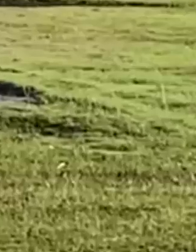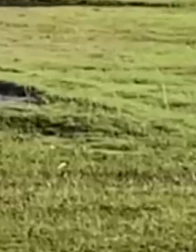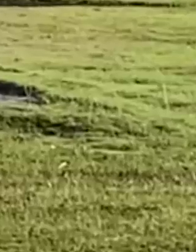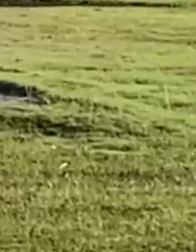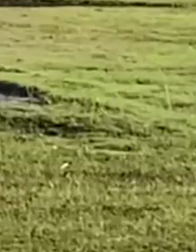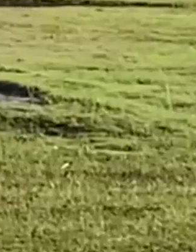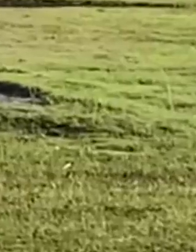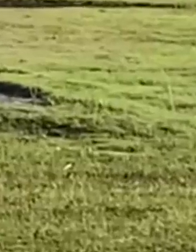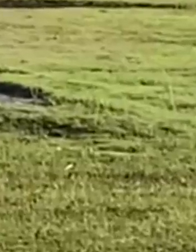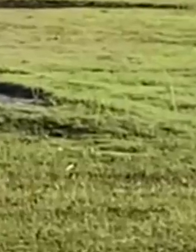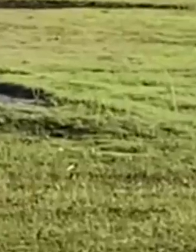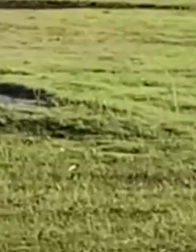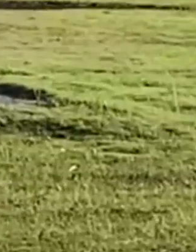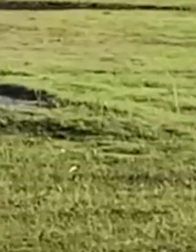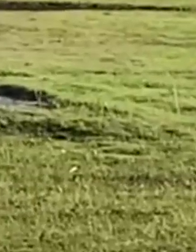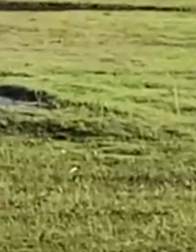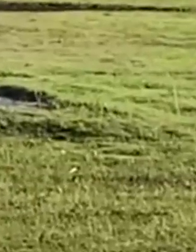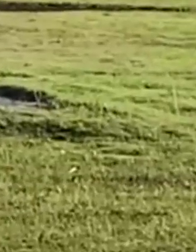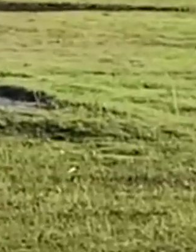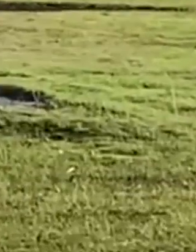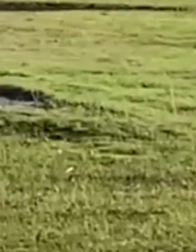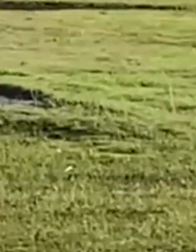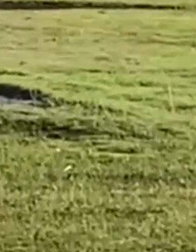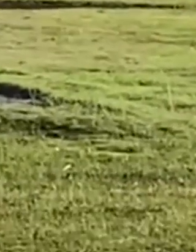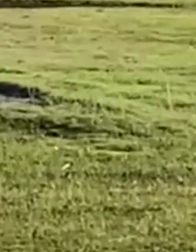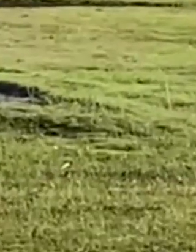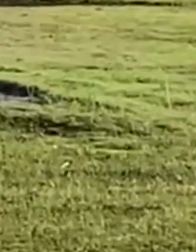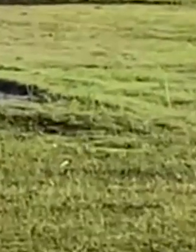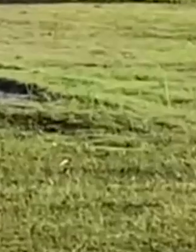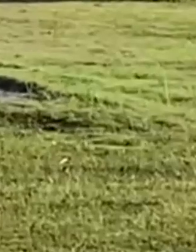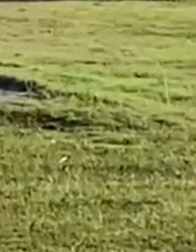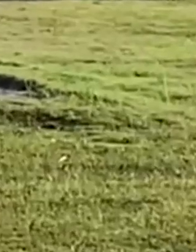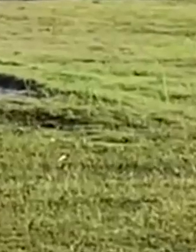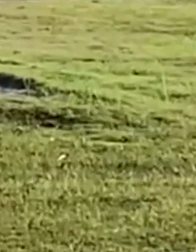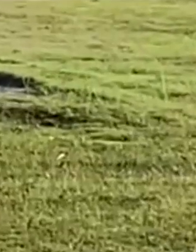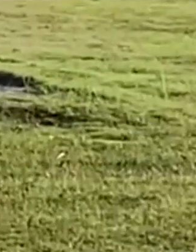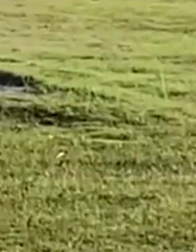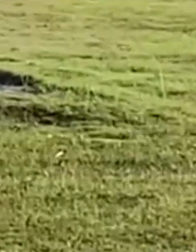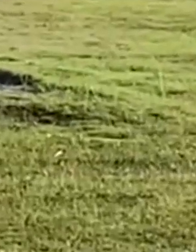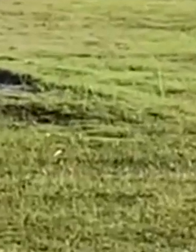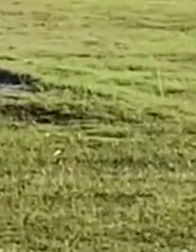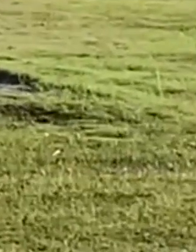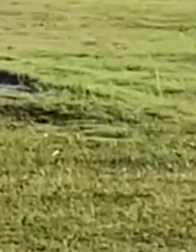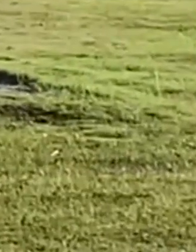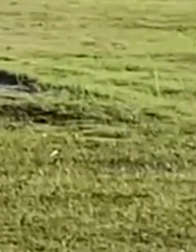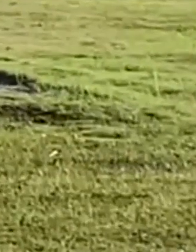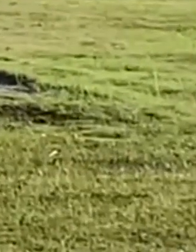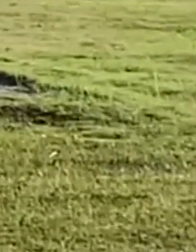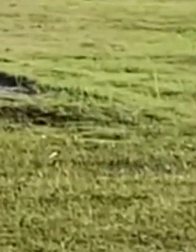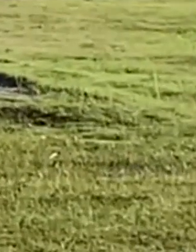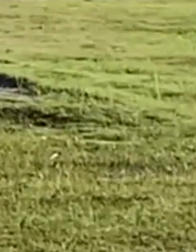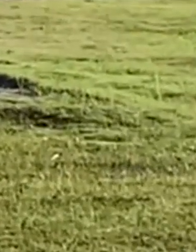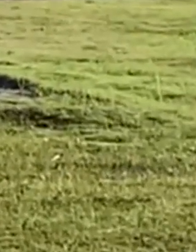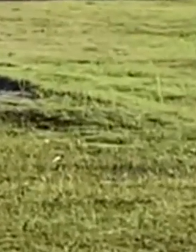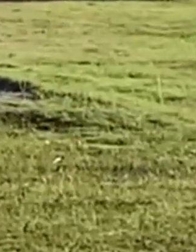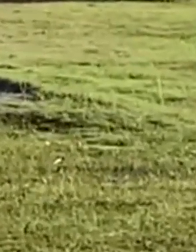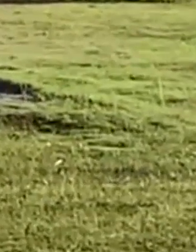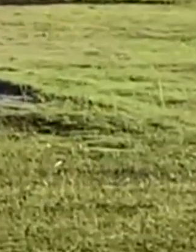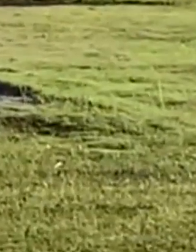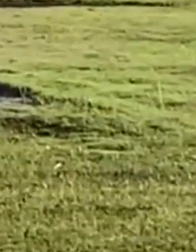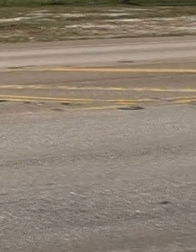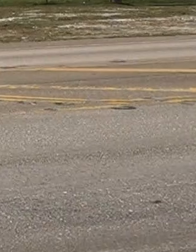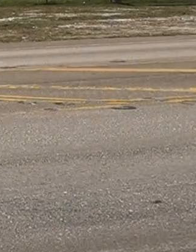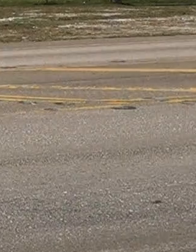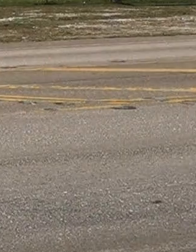Ocean View Middle School student with cerebral palsy and asthma allegedly suffered respiratory issues due to mold exposure at their